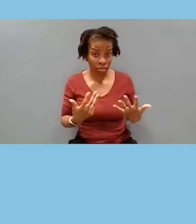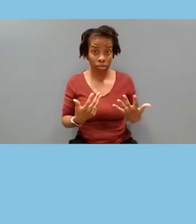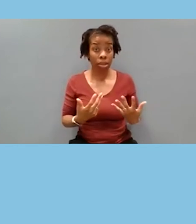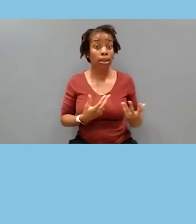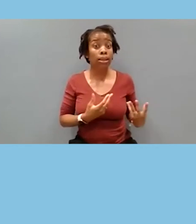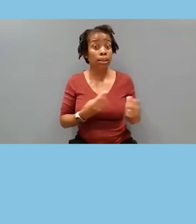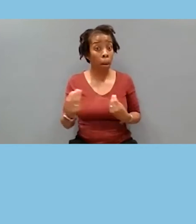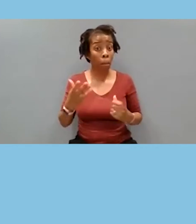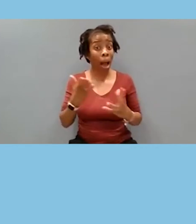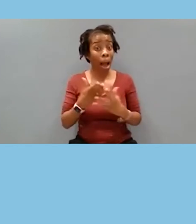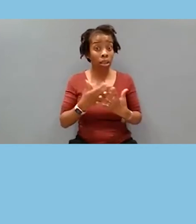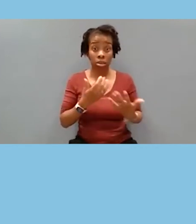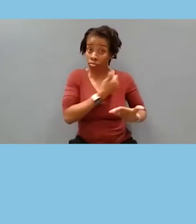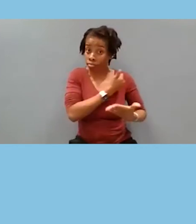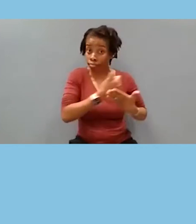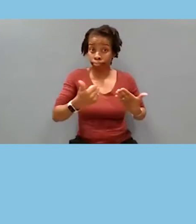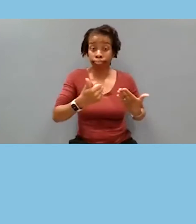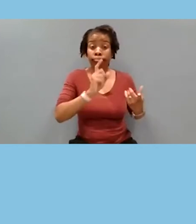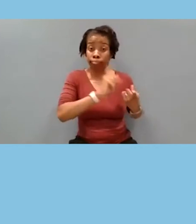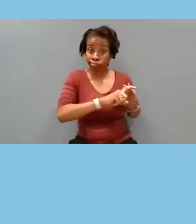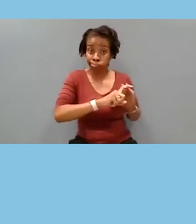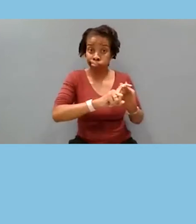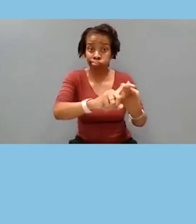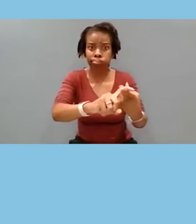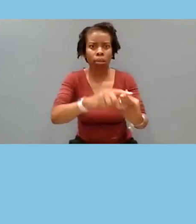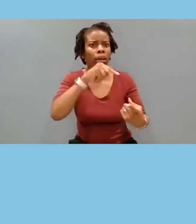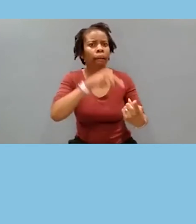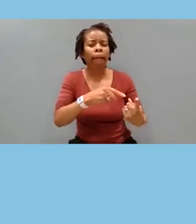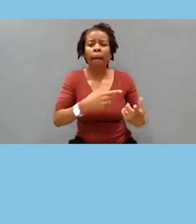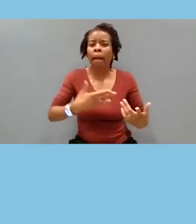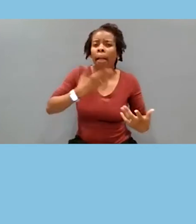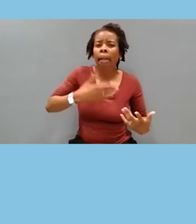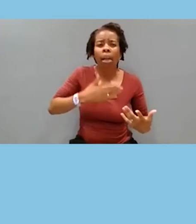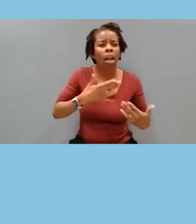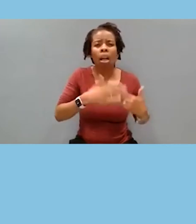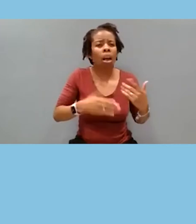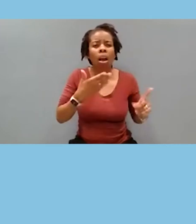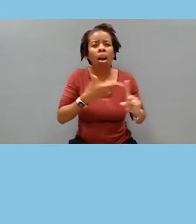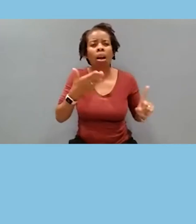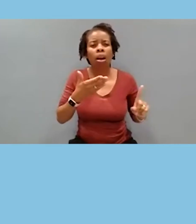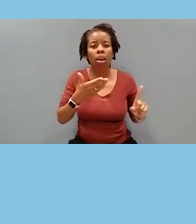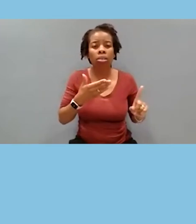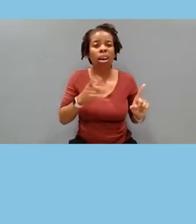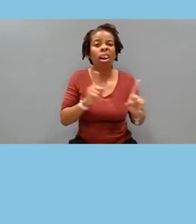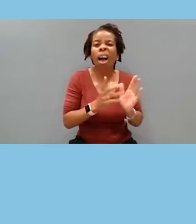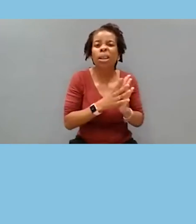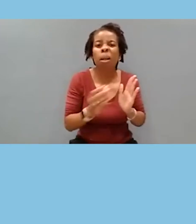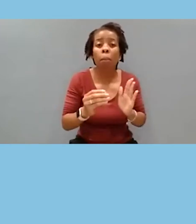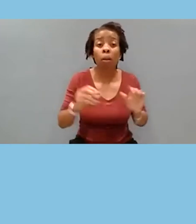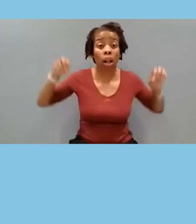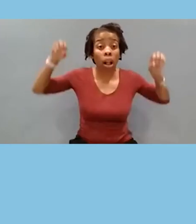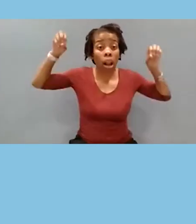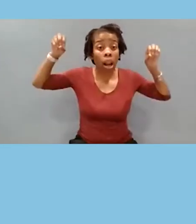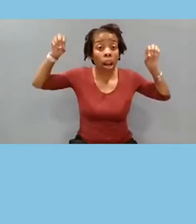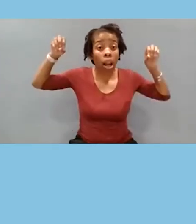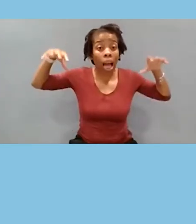there, but it's taken for granted and remains more or less unquestioned. For example, lights in the